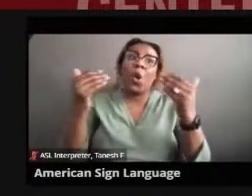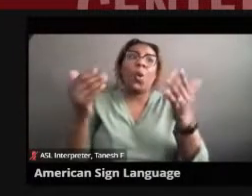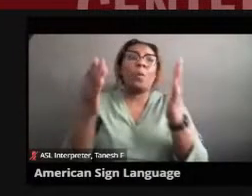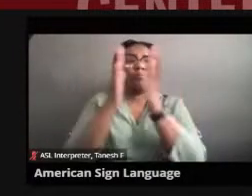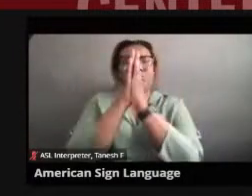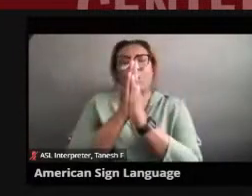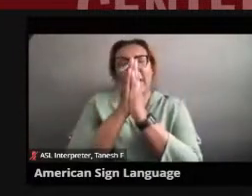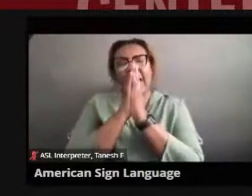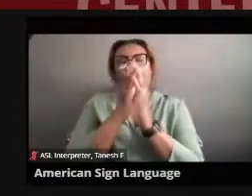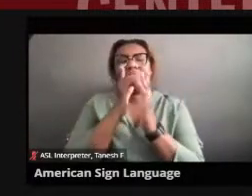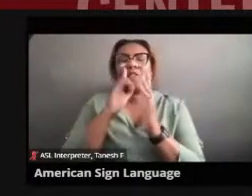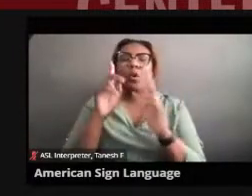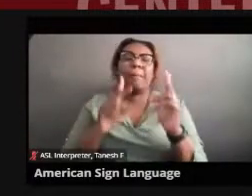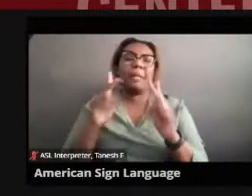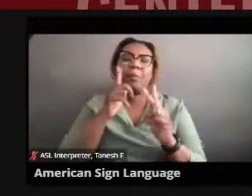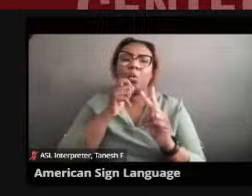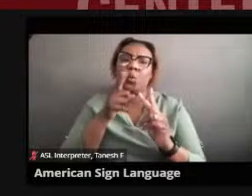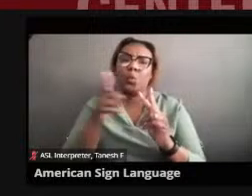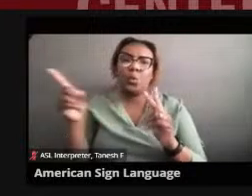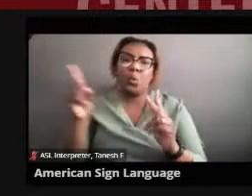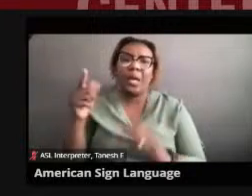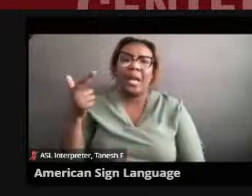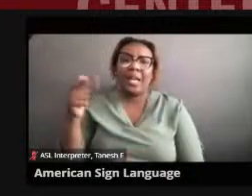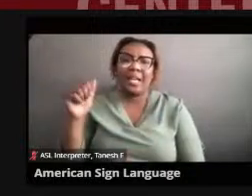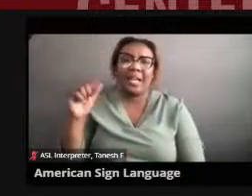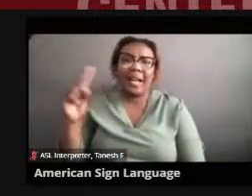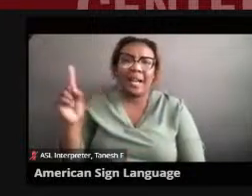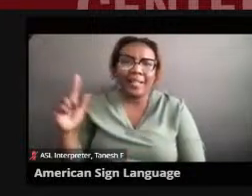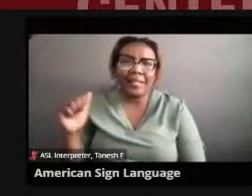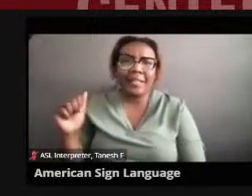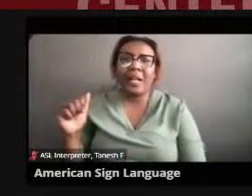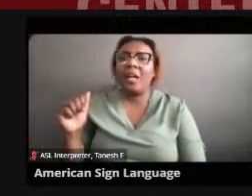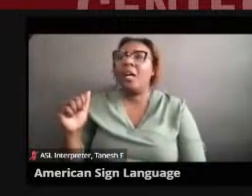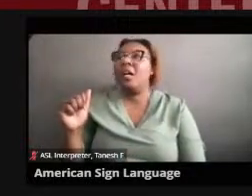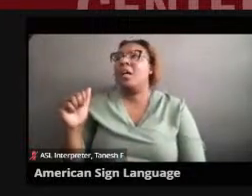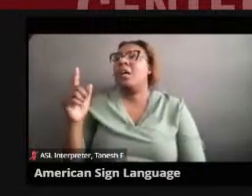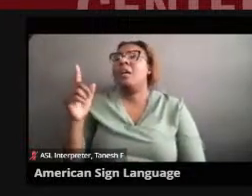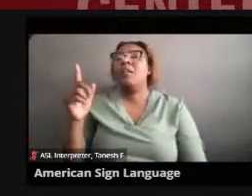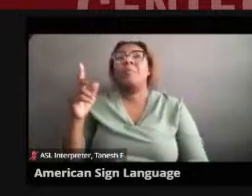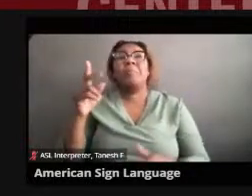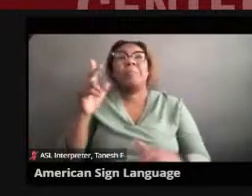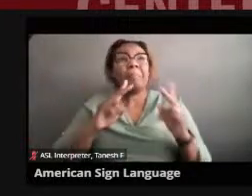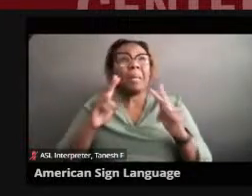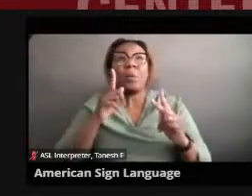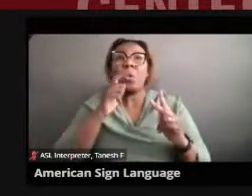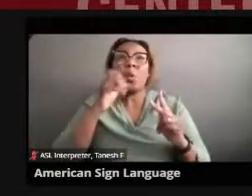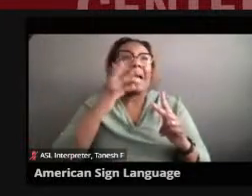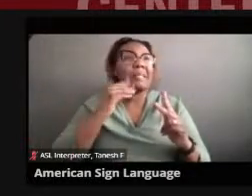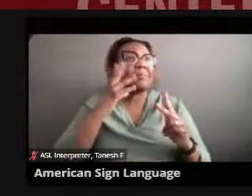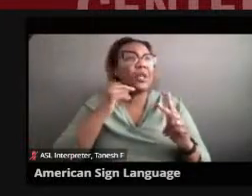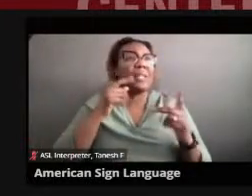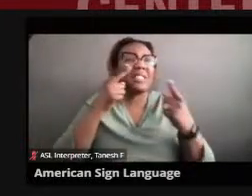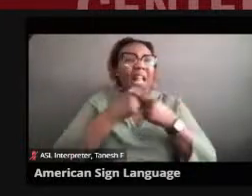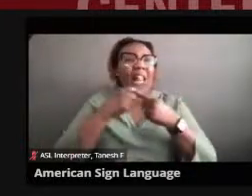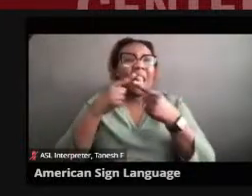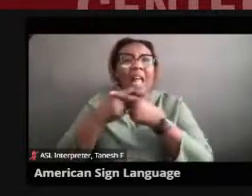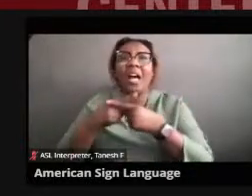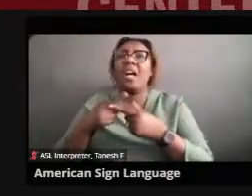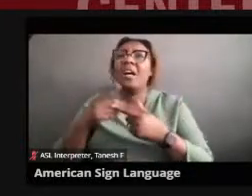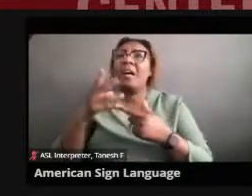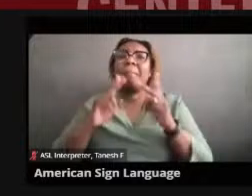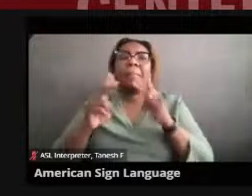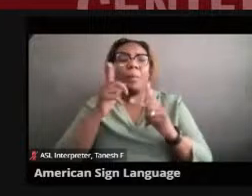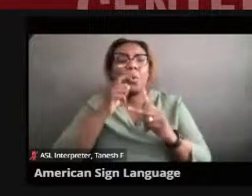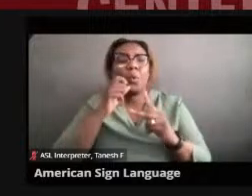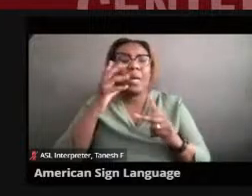Gaza and all those affected by violence and conflict around the world, to the families hurting right